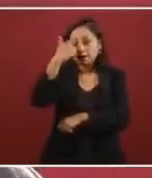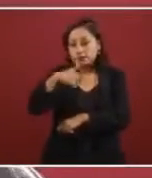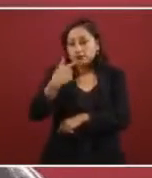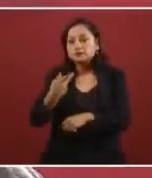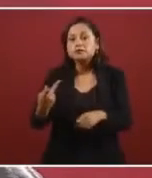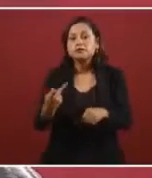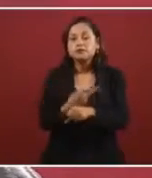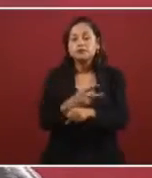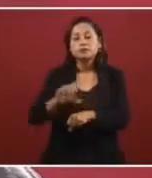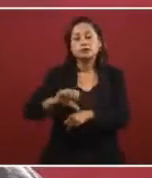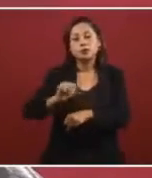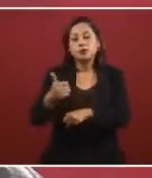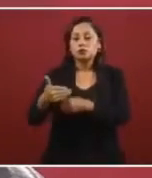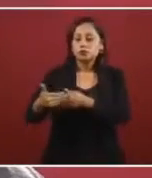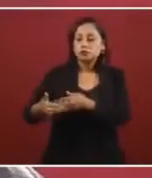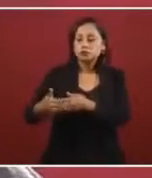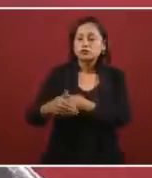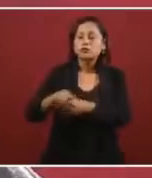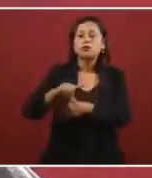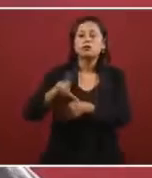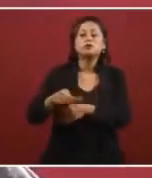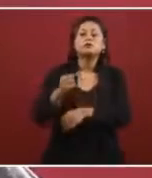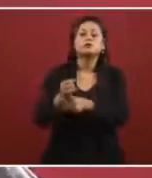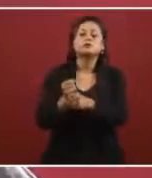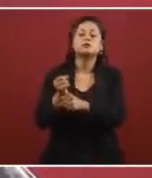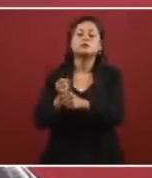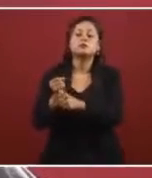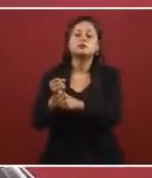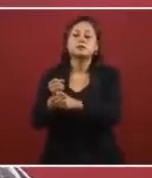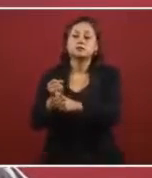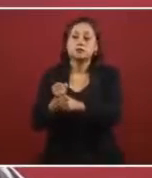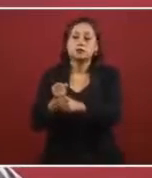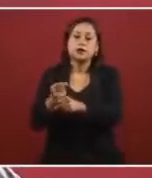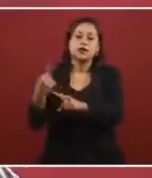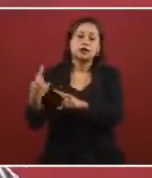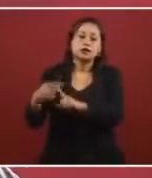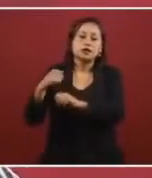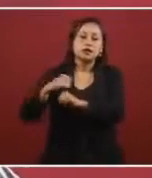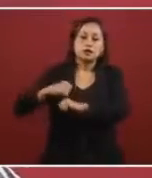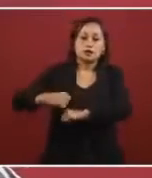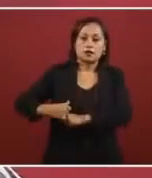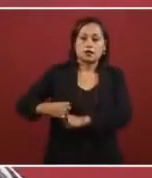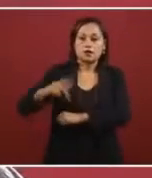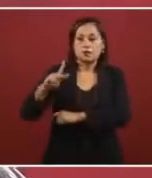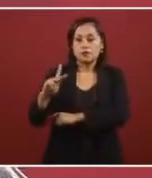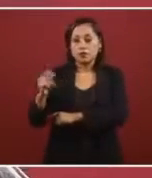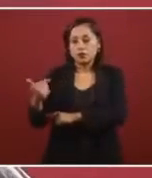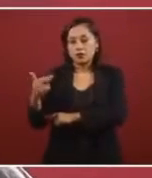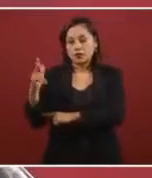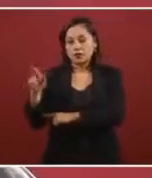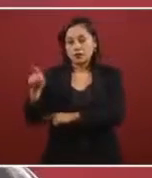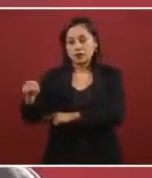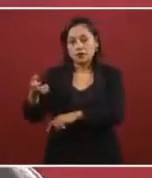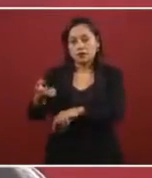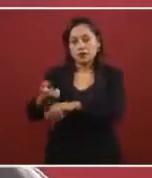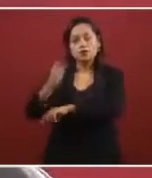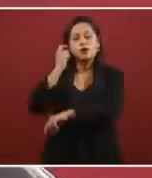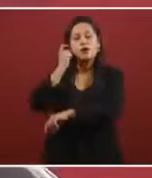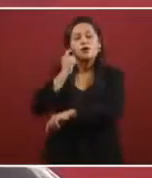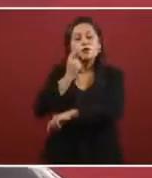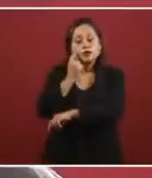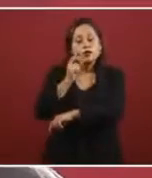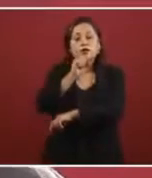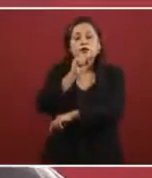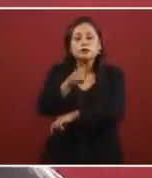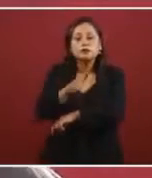September, investigación que as empezaron a also realizarse en the primera fase por the la first Procuraduría phase Local where they del Estado de started Guerrero to y después make an por la